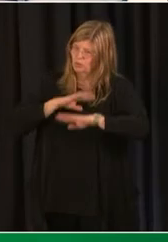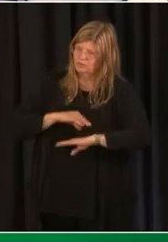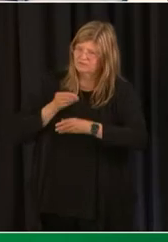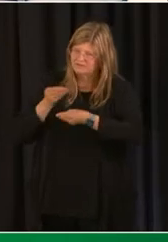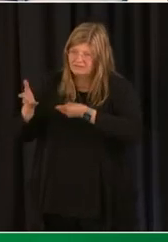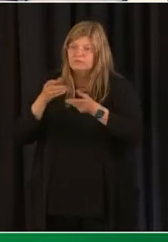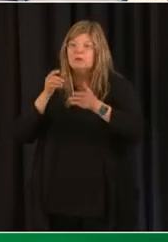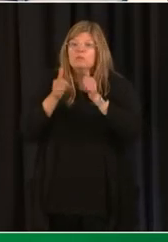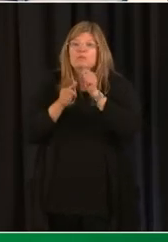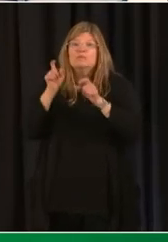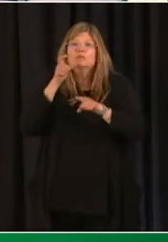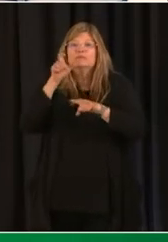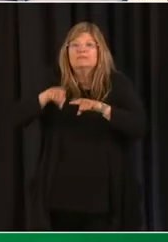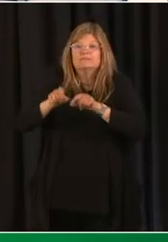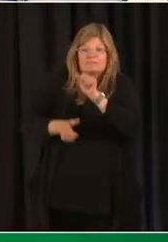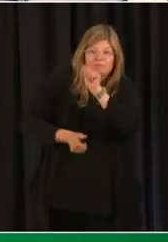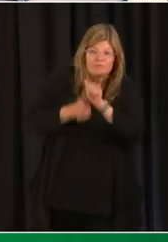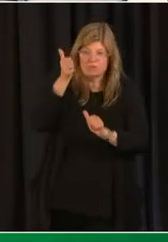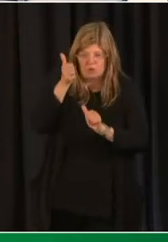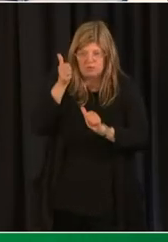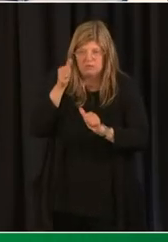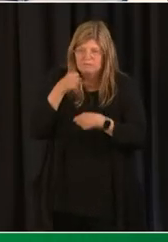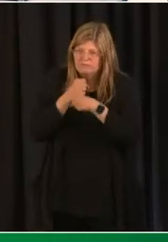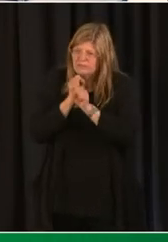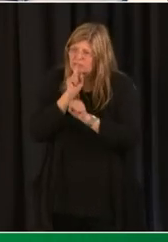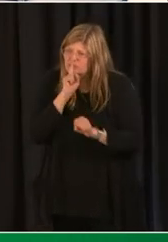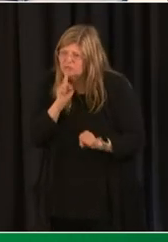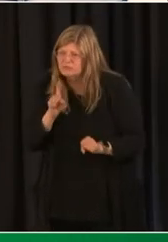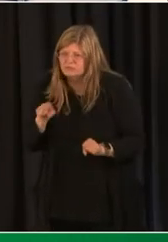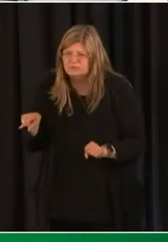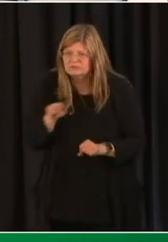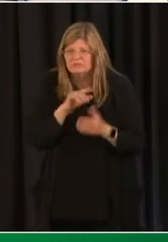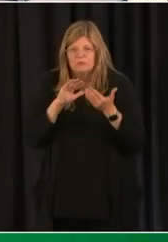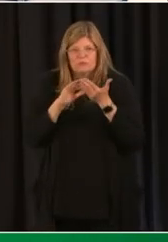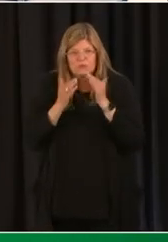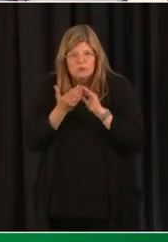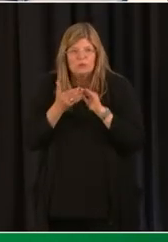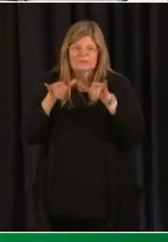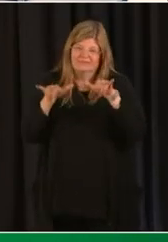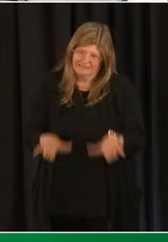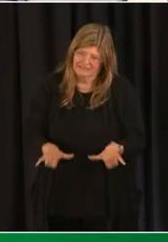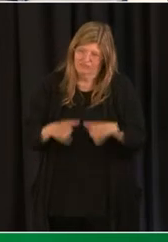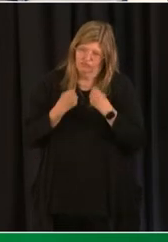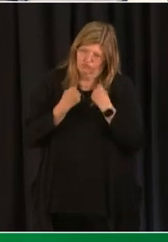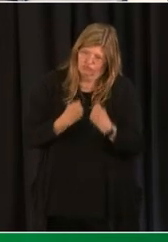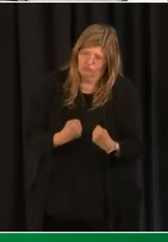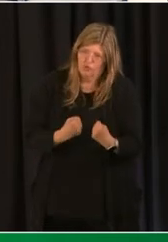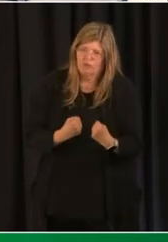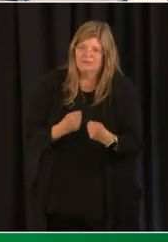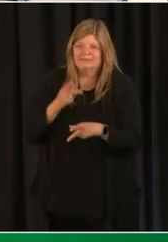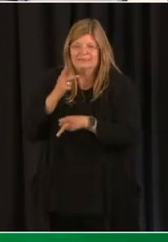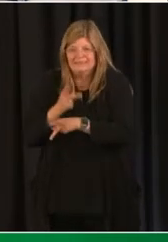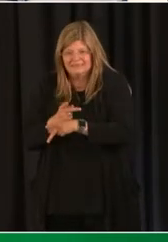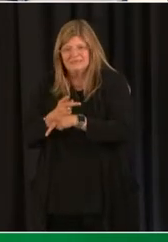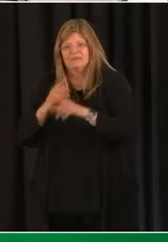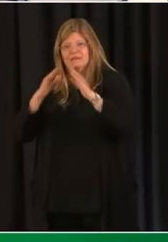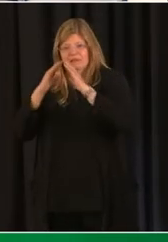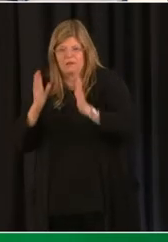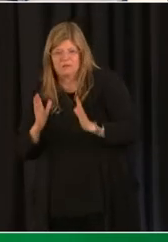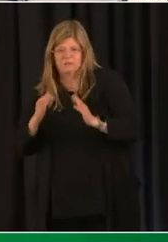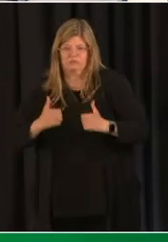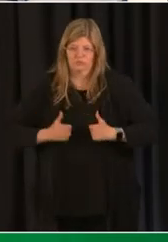who need it the most to shore up our communities and keep our residents housed and to keep